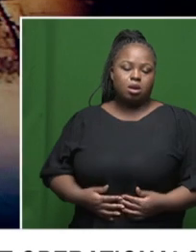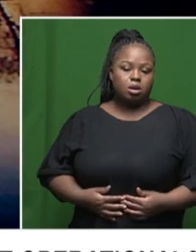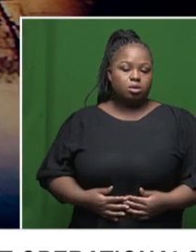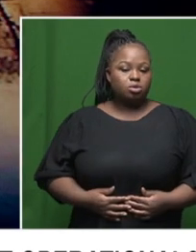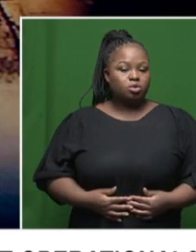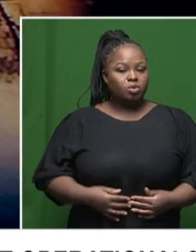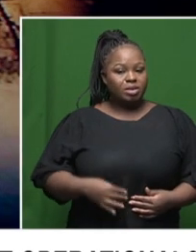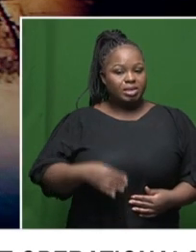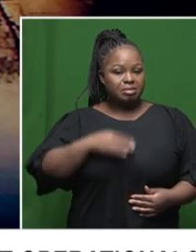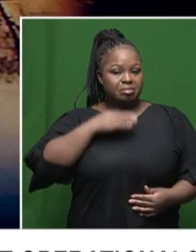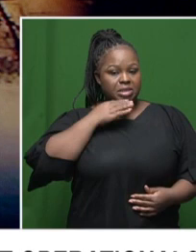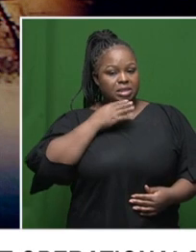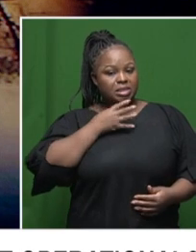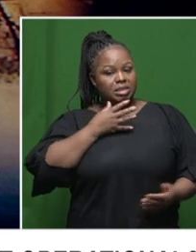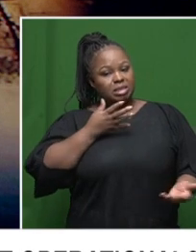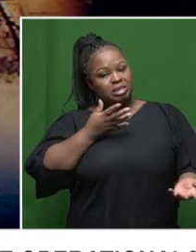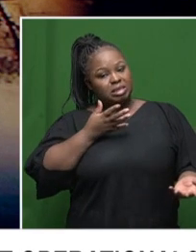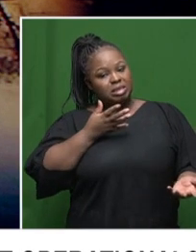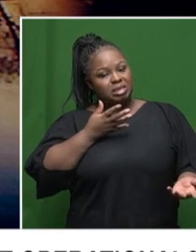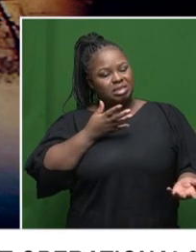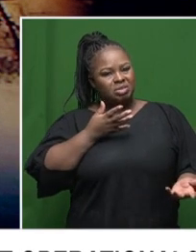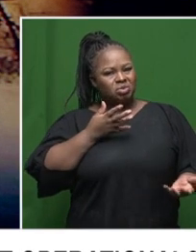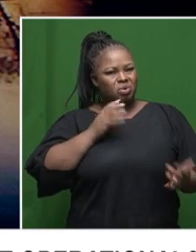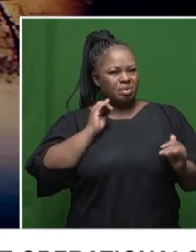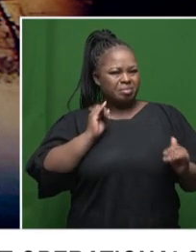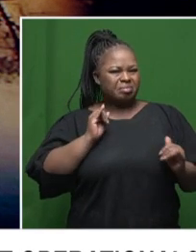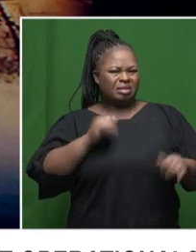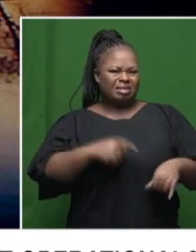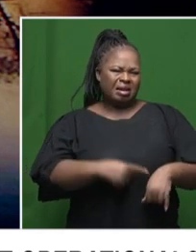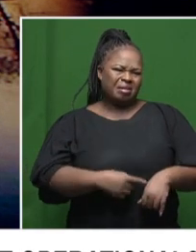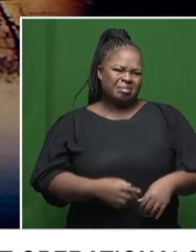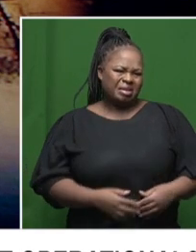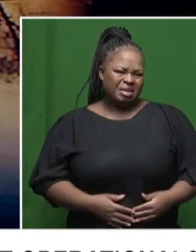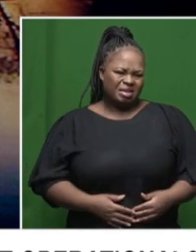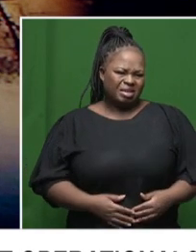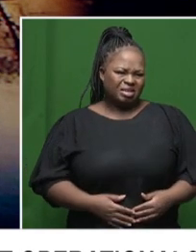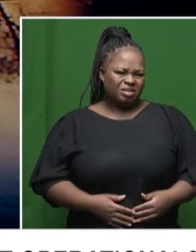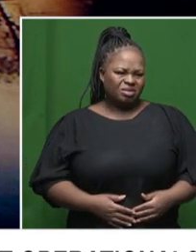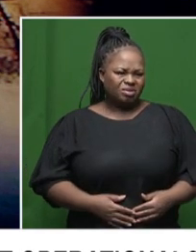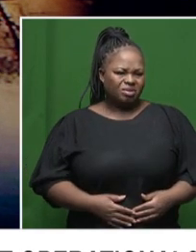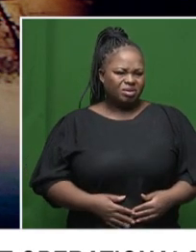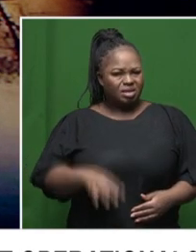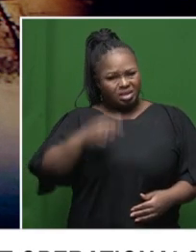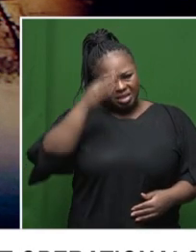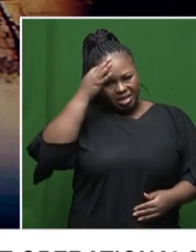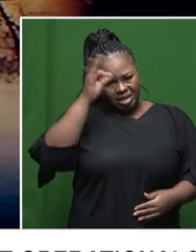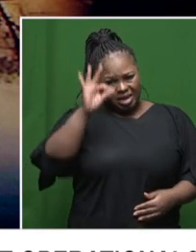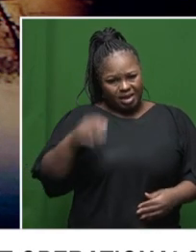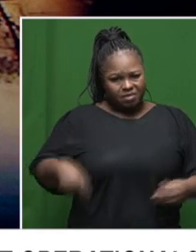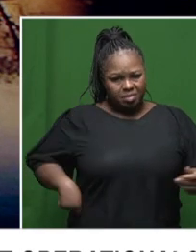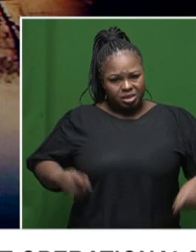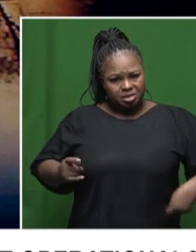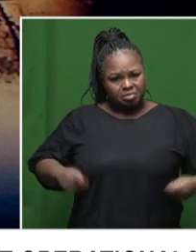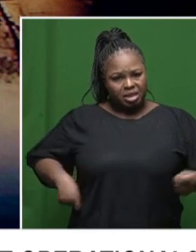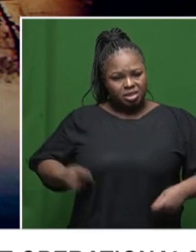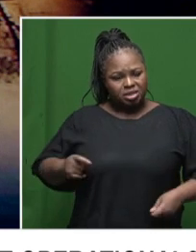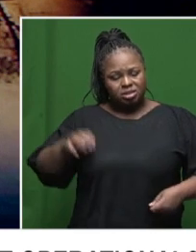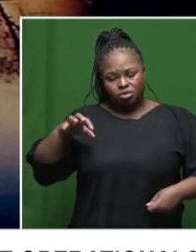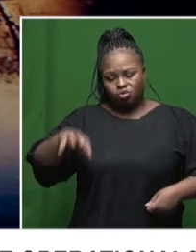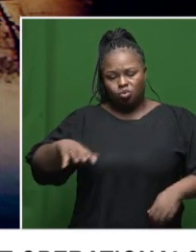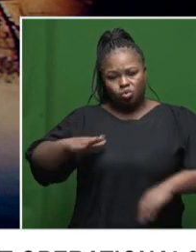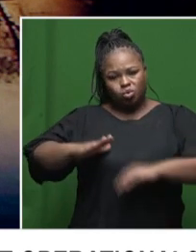words, this is just this was bad timing. I mean, how much was given by government to this plant, to this vaccination